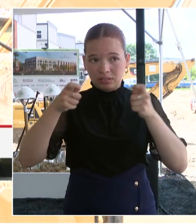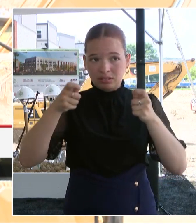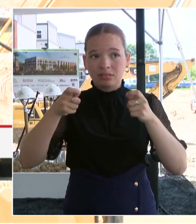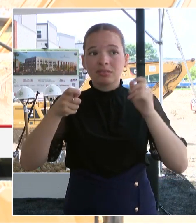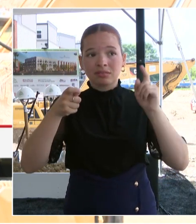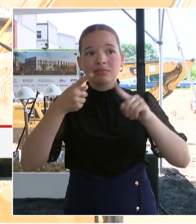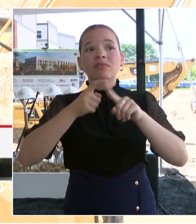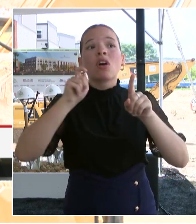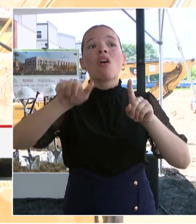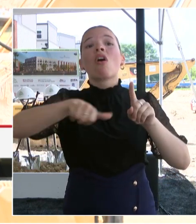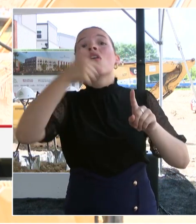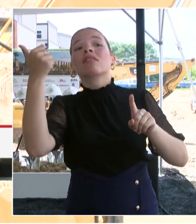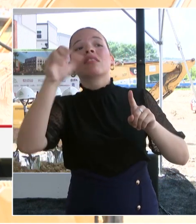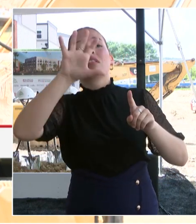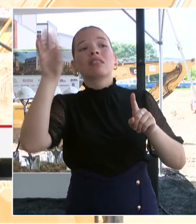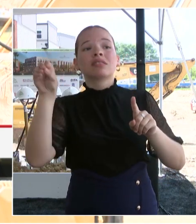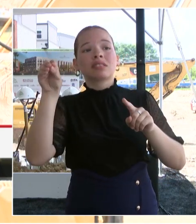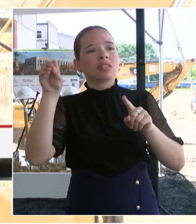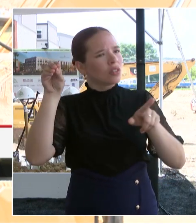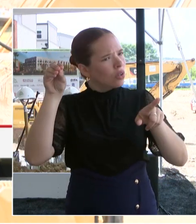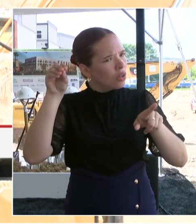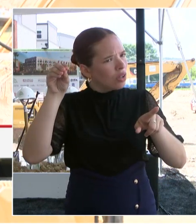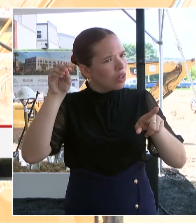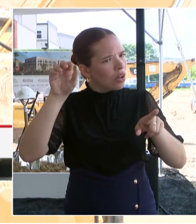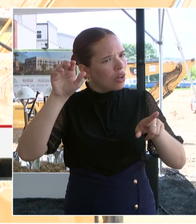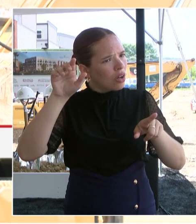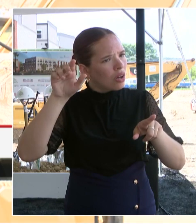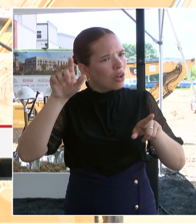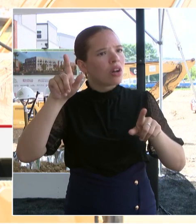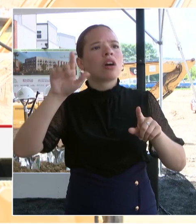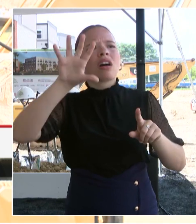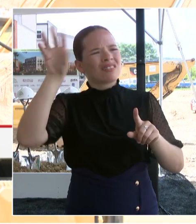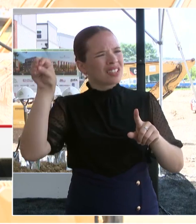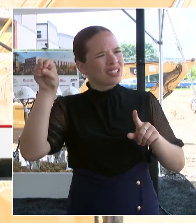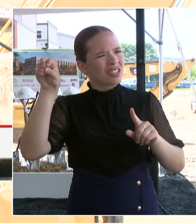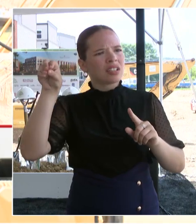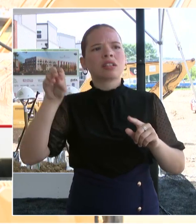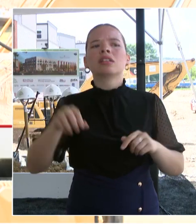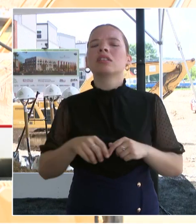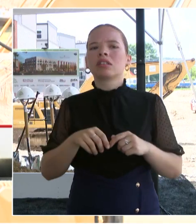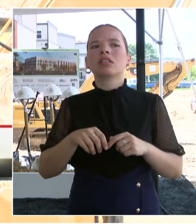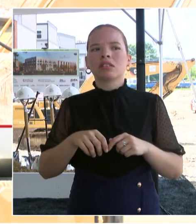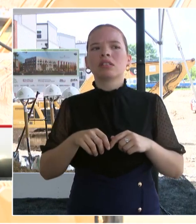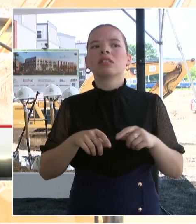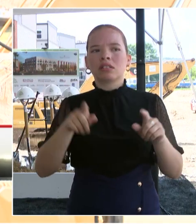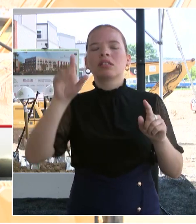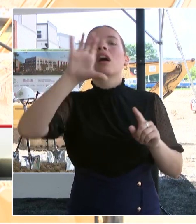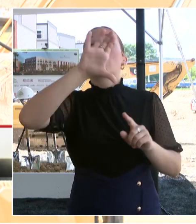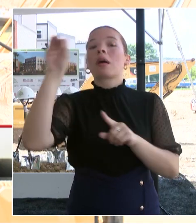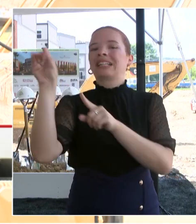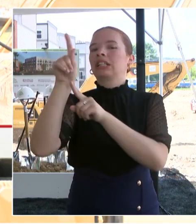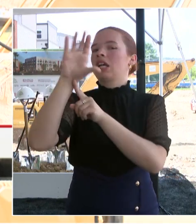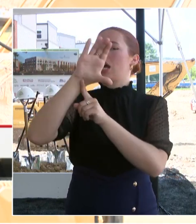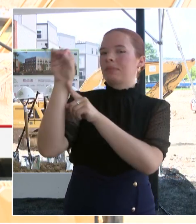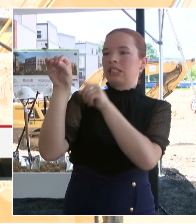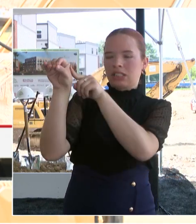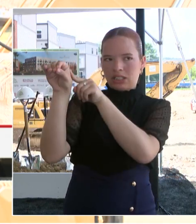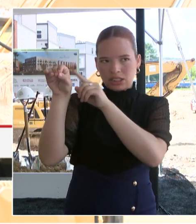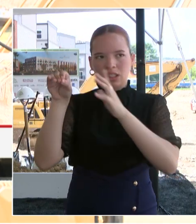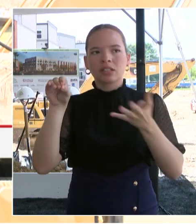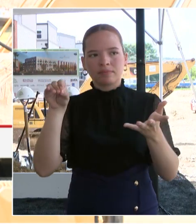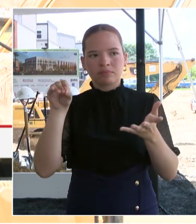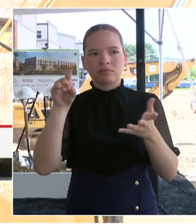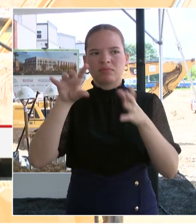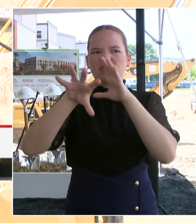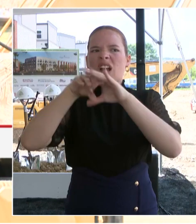will be all over the construction, and KCM is going to make sure that we are good neighbors through construction and after.